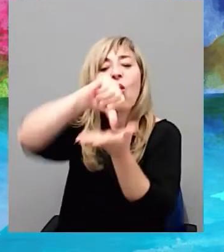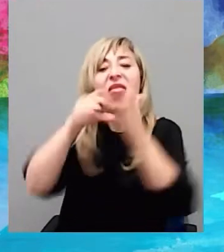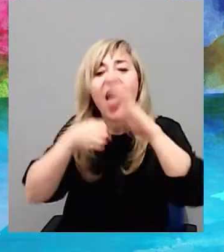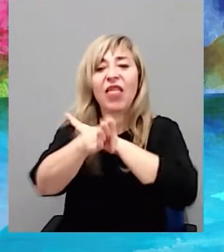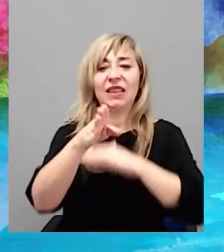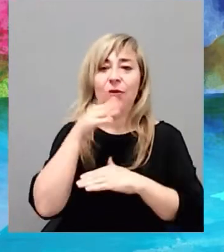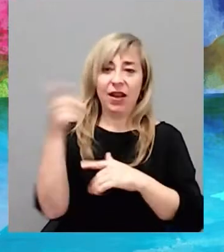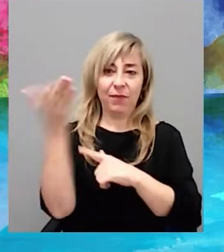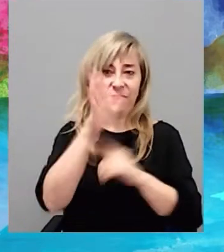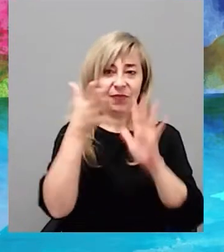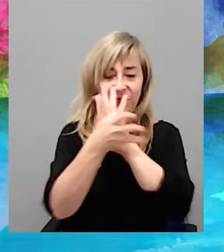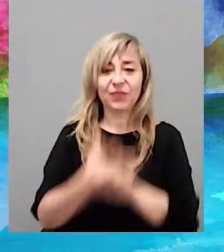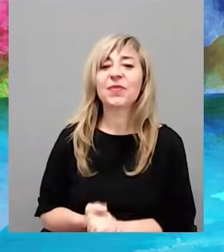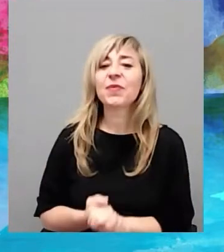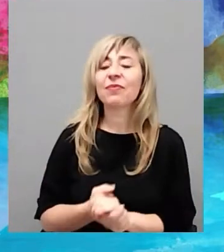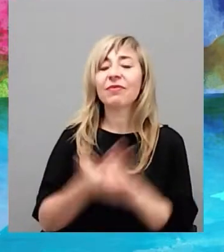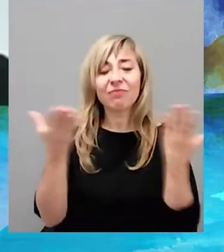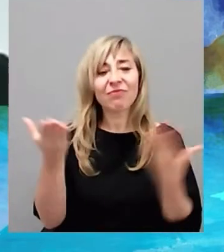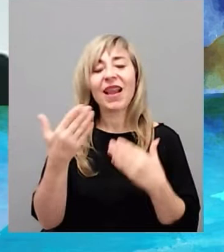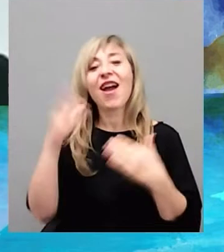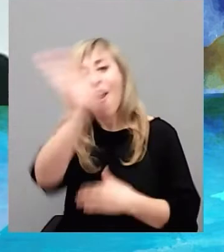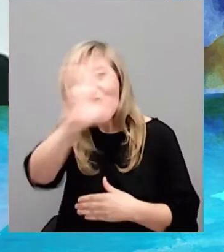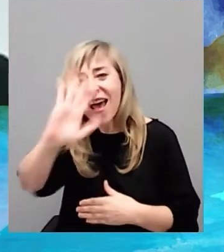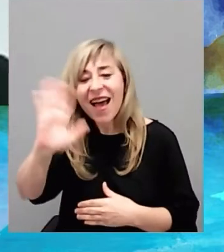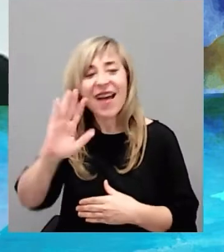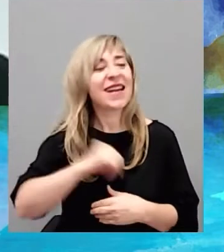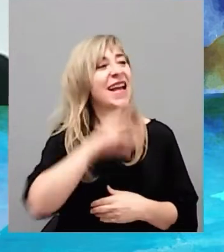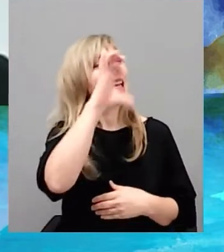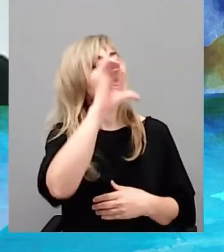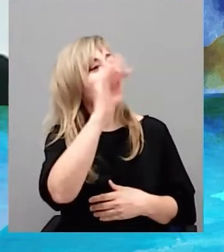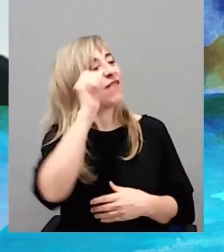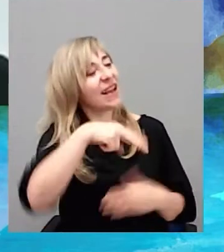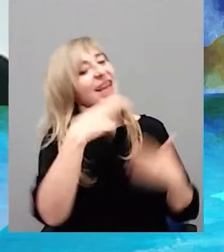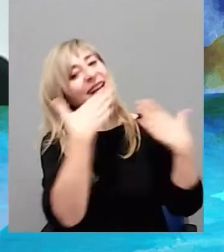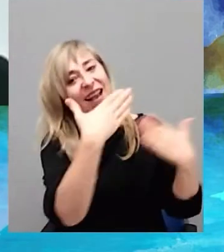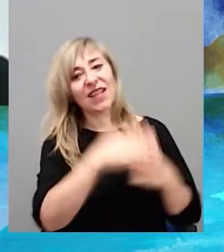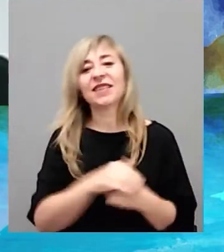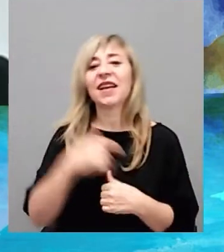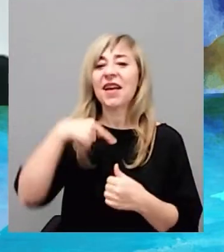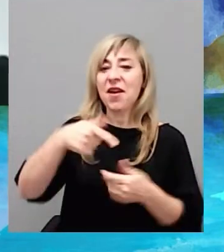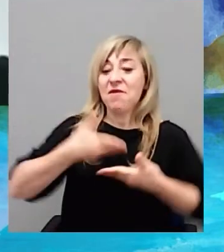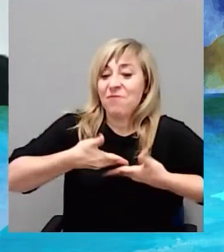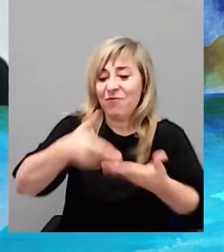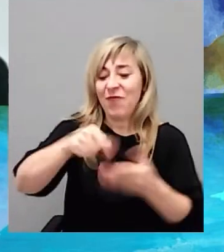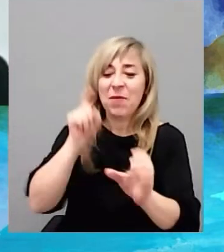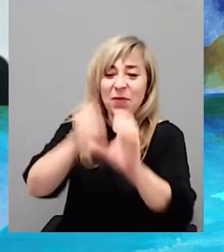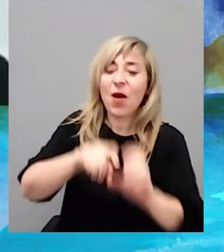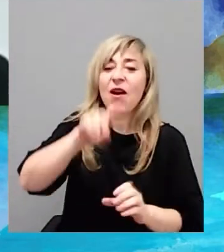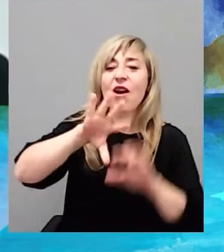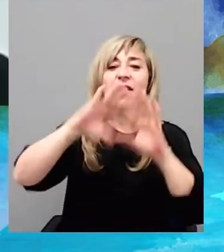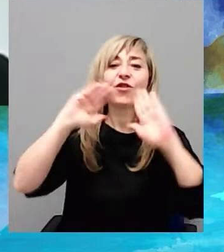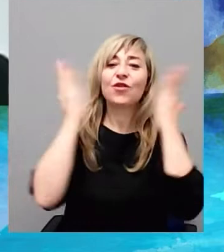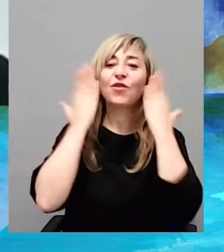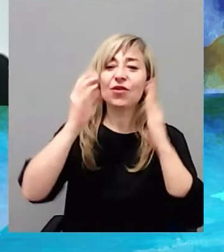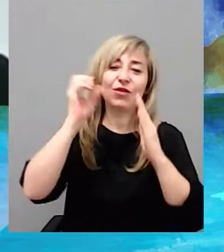Hola, gracias Stefan, y gracias. Thanks, Stefan, and thanks for the organization to give me the opportunity to participate